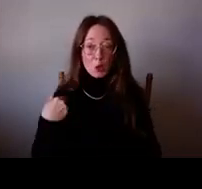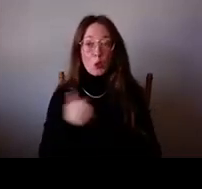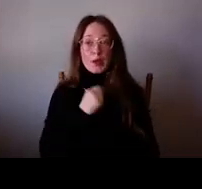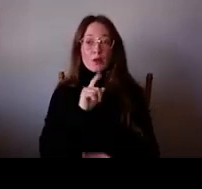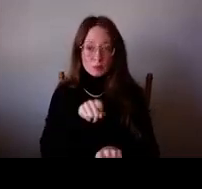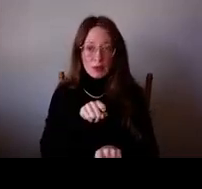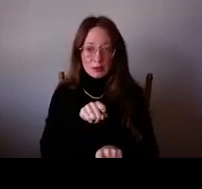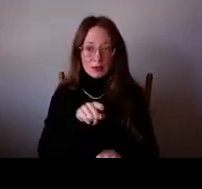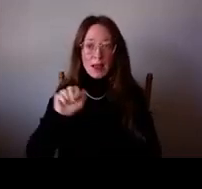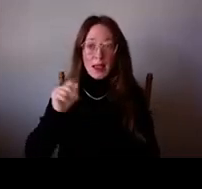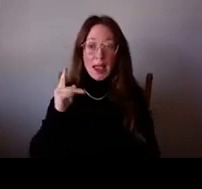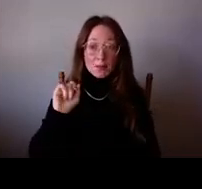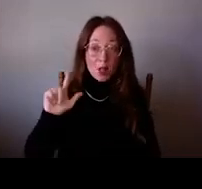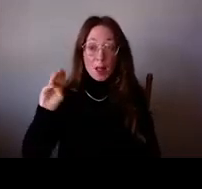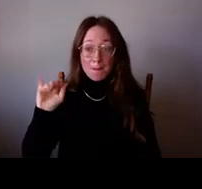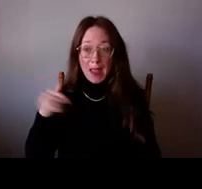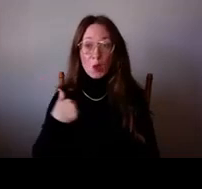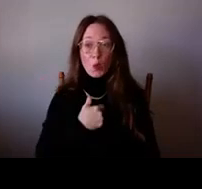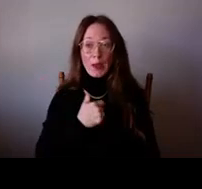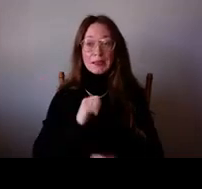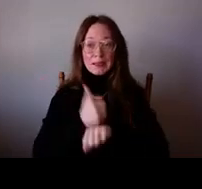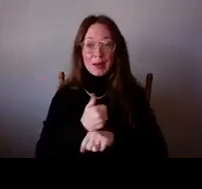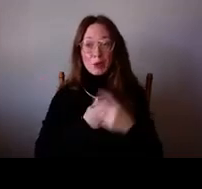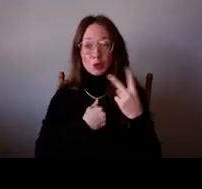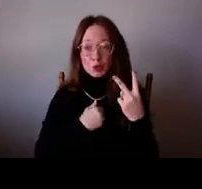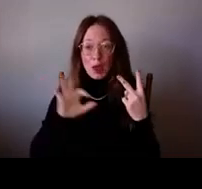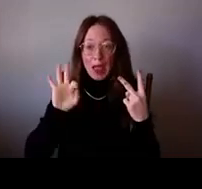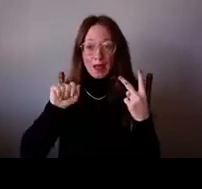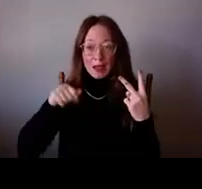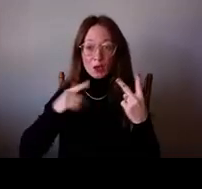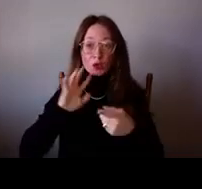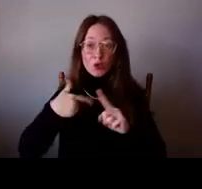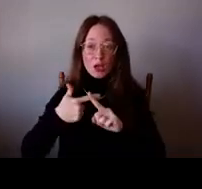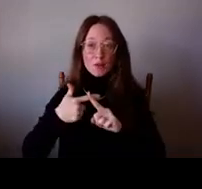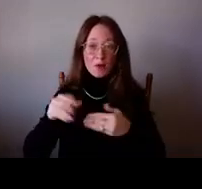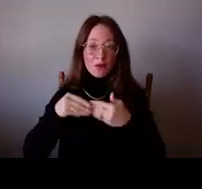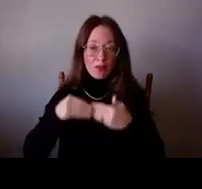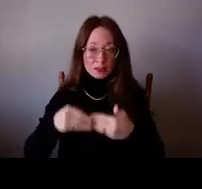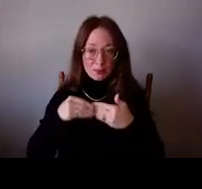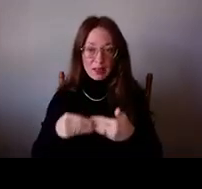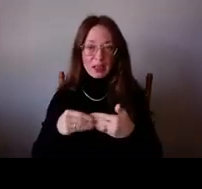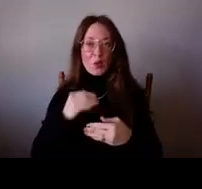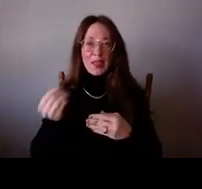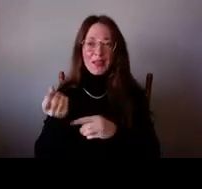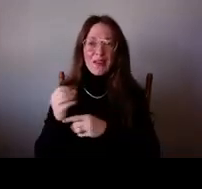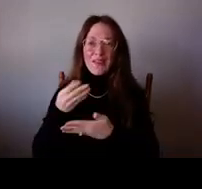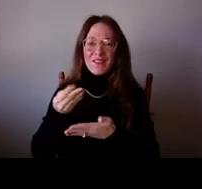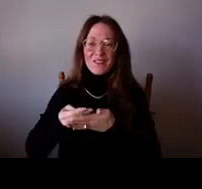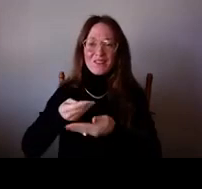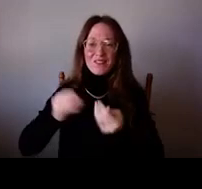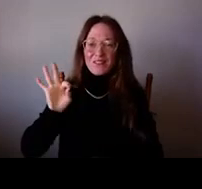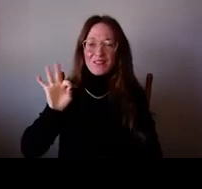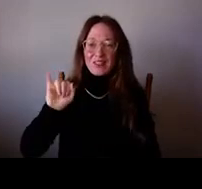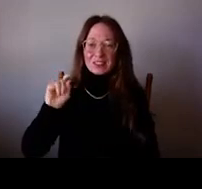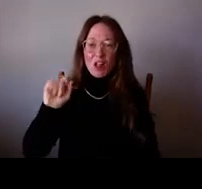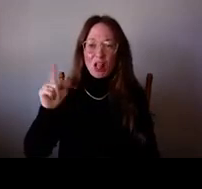we issued 2 FAQs that focused on the allowable flexibilities related to fiscal management and administration of programs